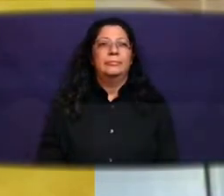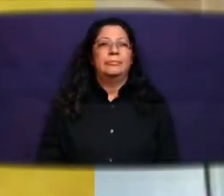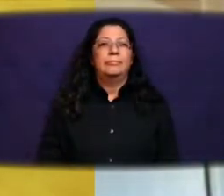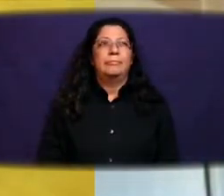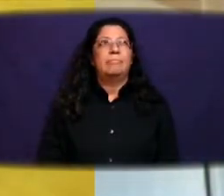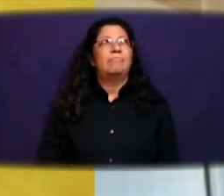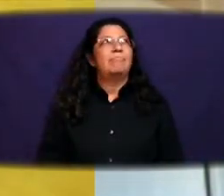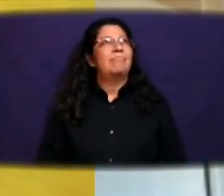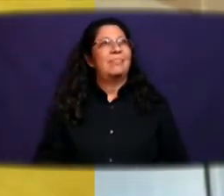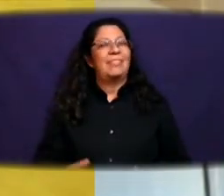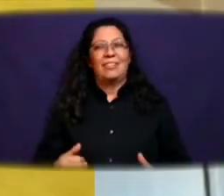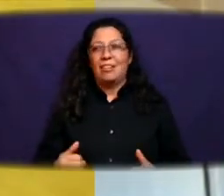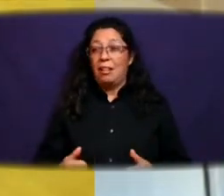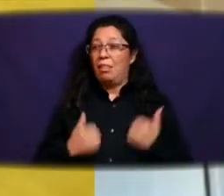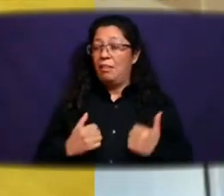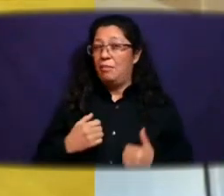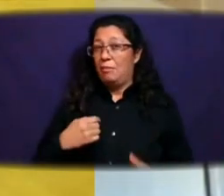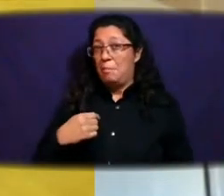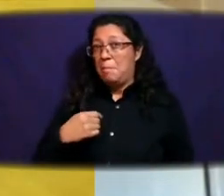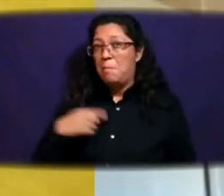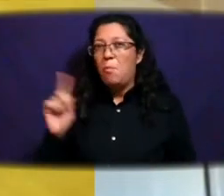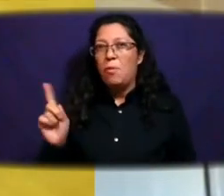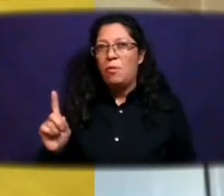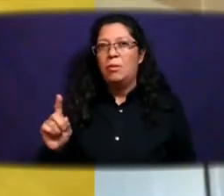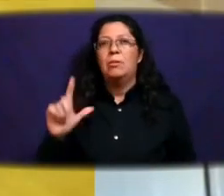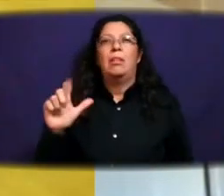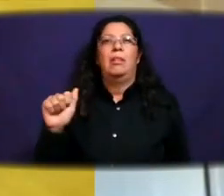I live in Los Angeles.